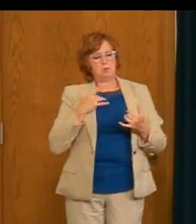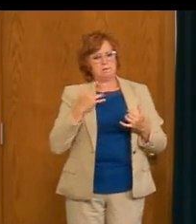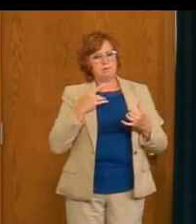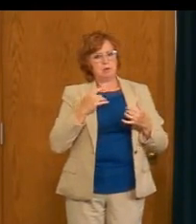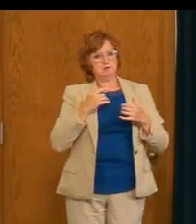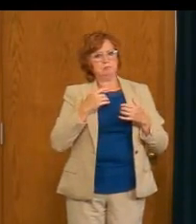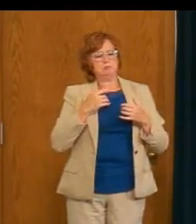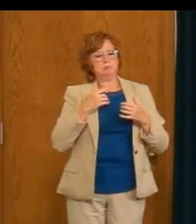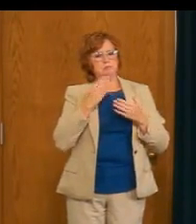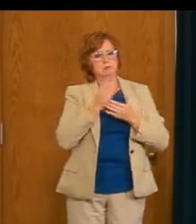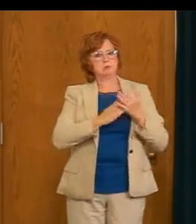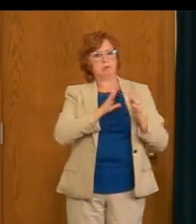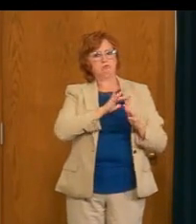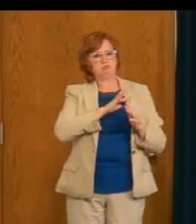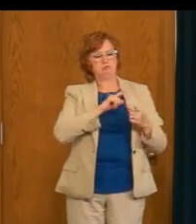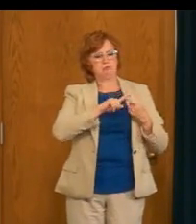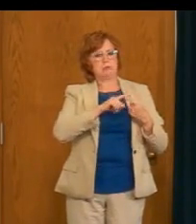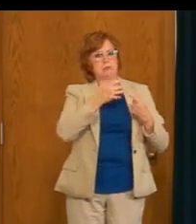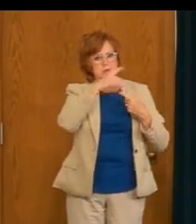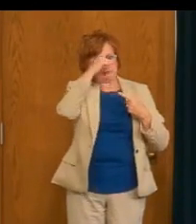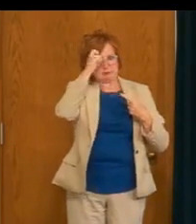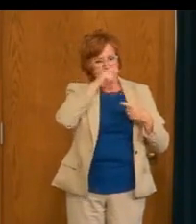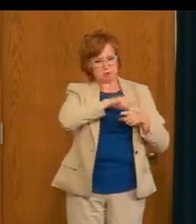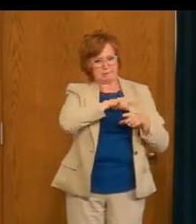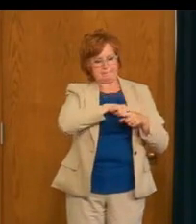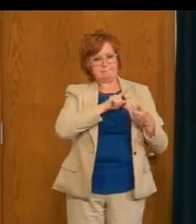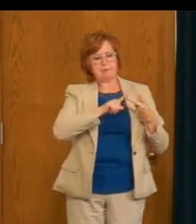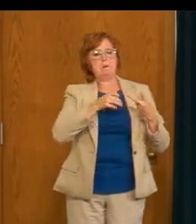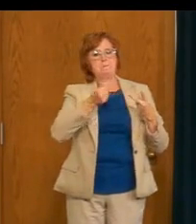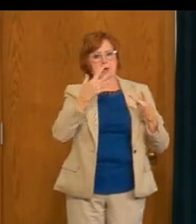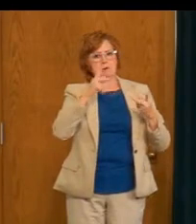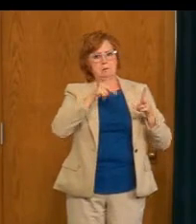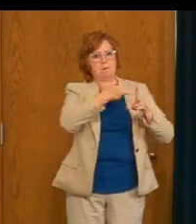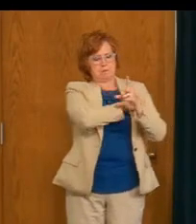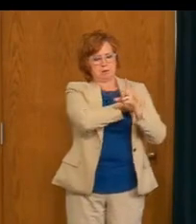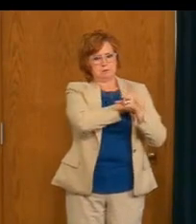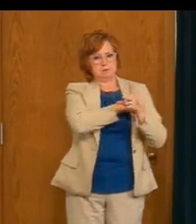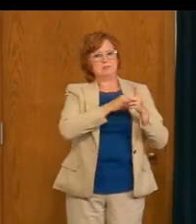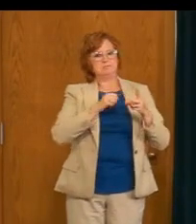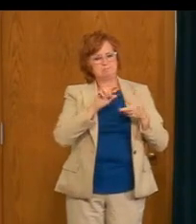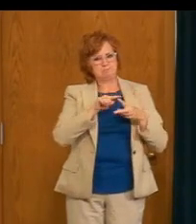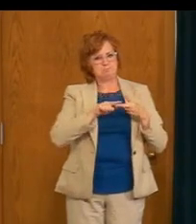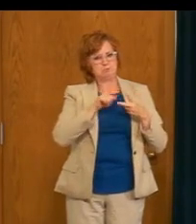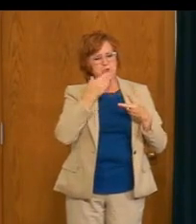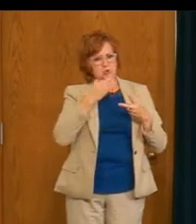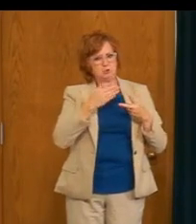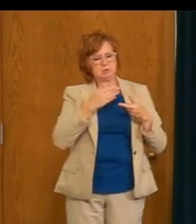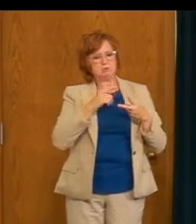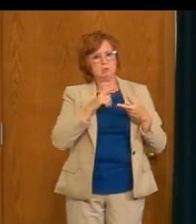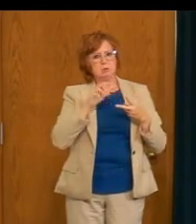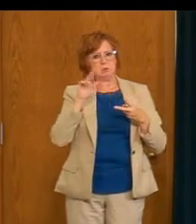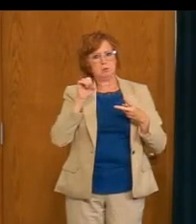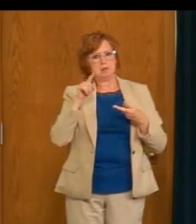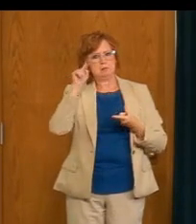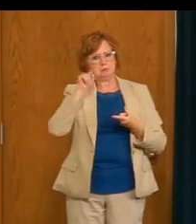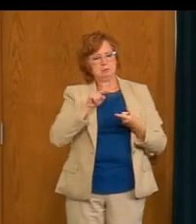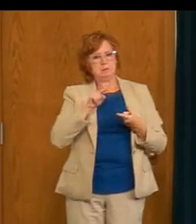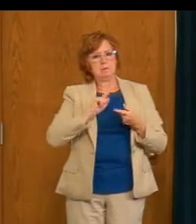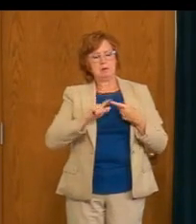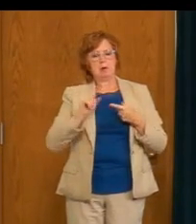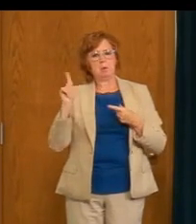reopen, but the risk remains, and if anything, is higher for people who choose to remain unvaccinated. So again, I think the SHA